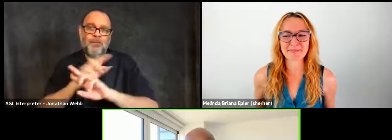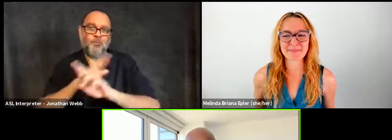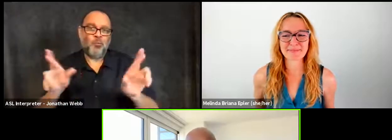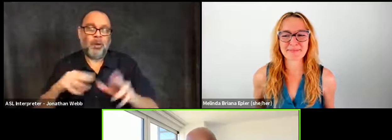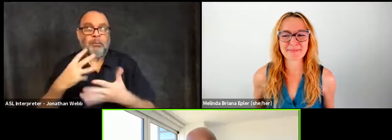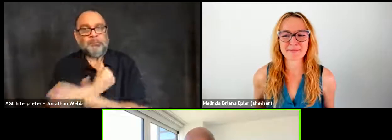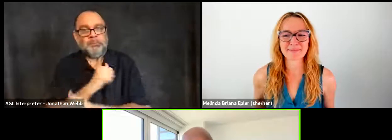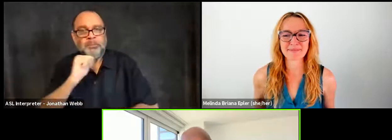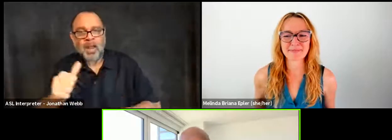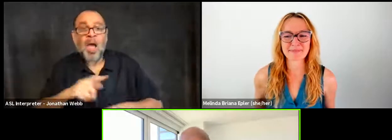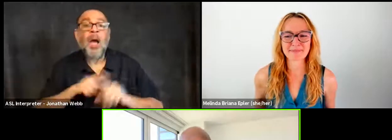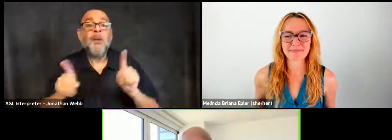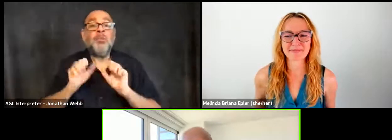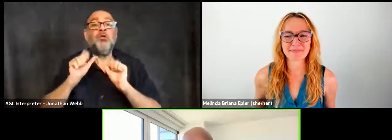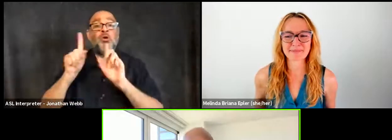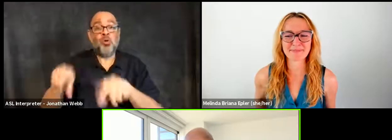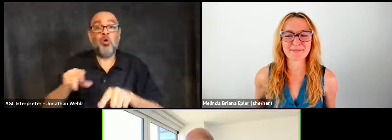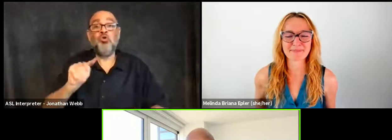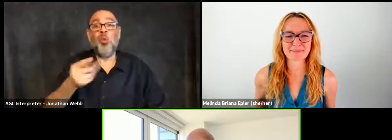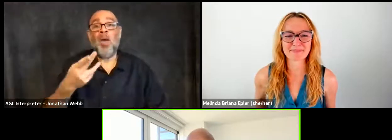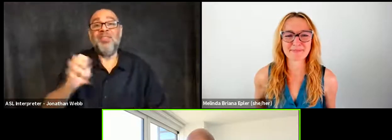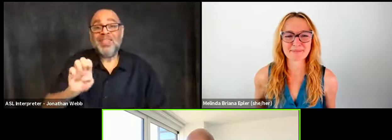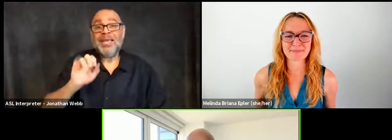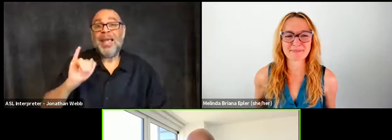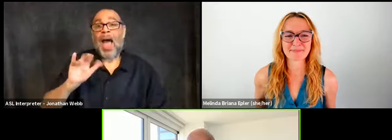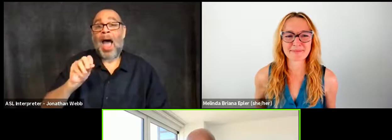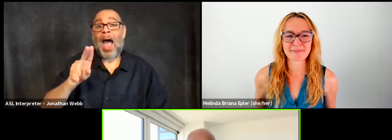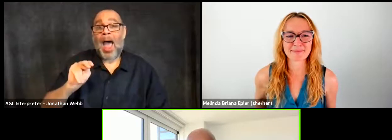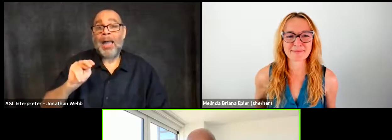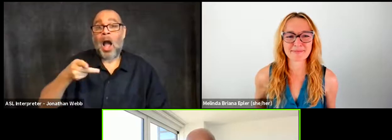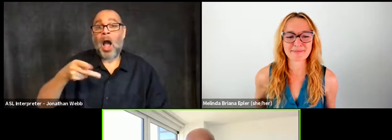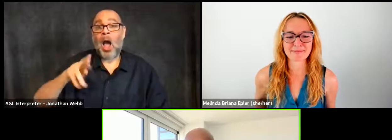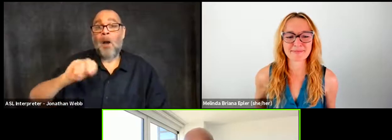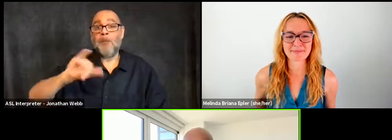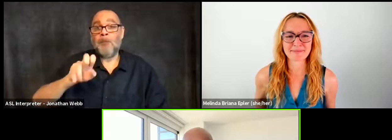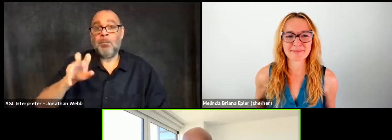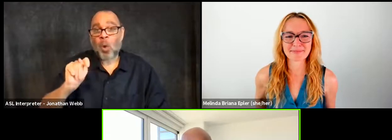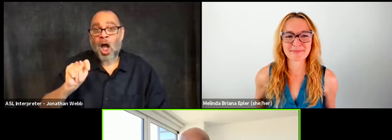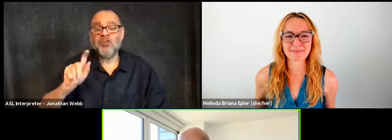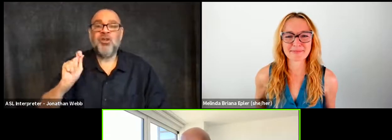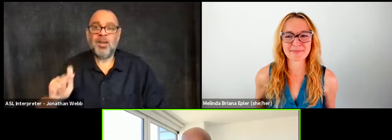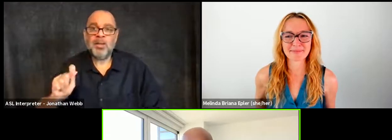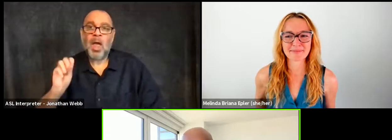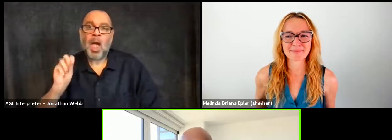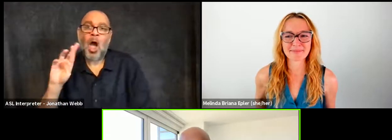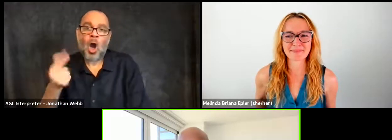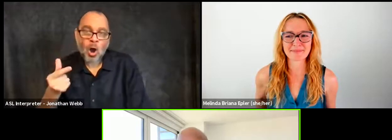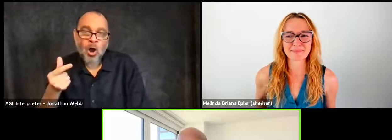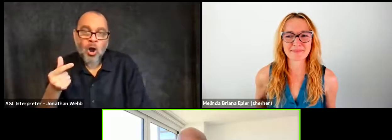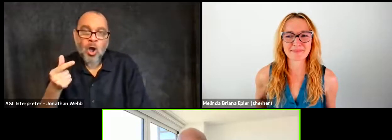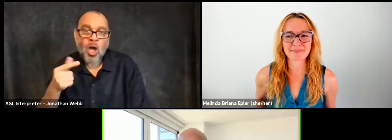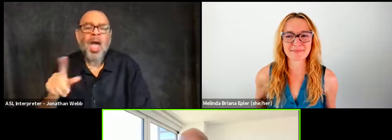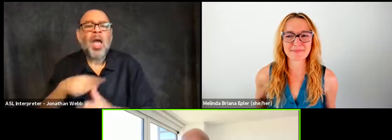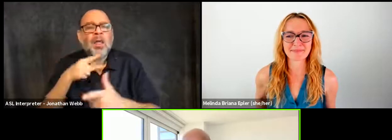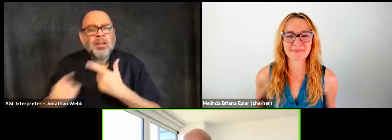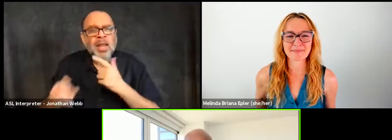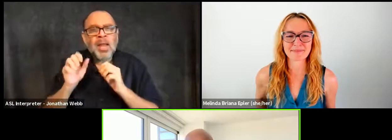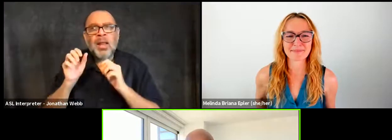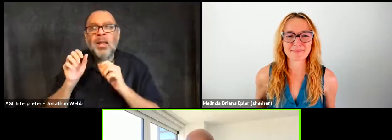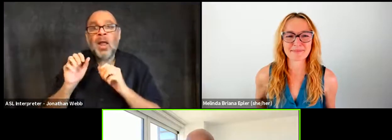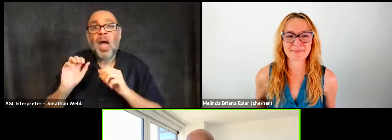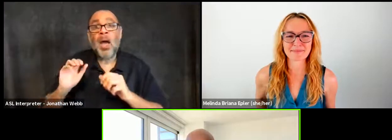to the iconproject.org, and soon there'll be a link called the Icon Ride.